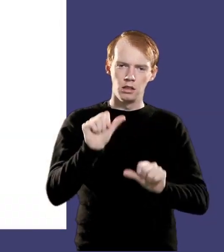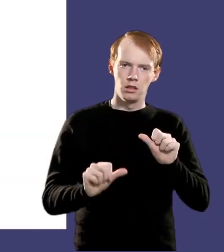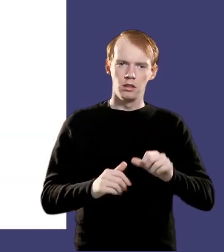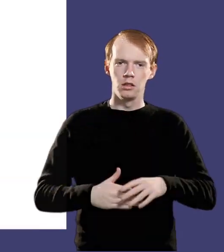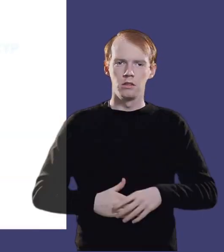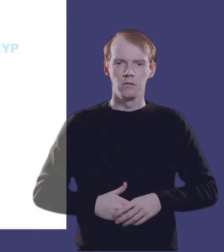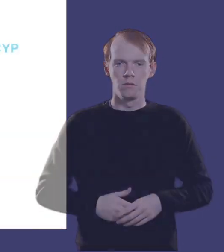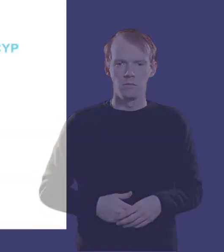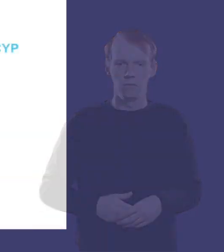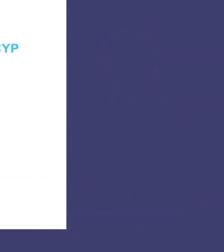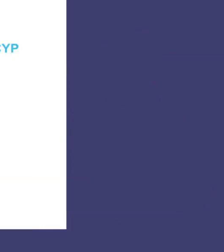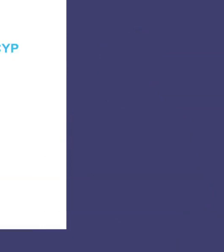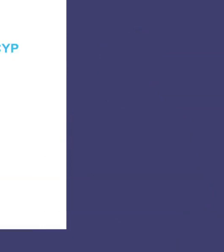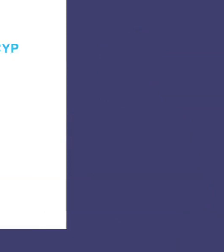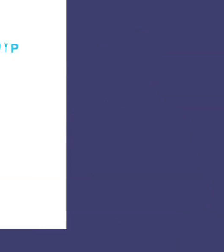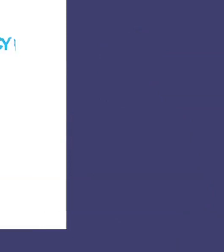result.